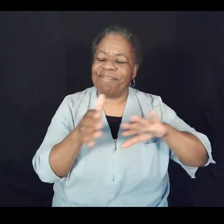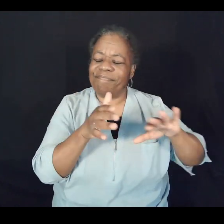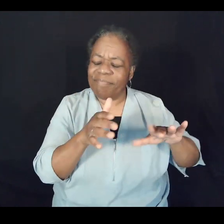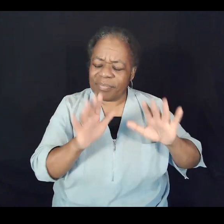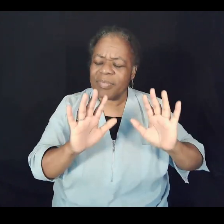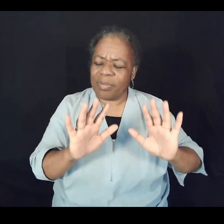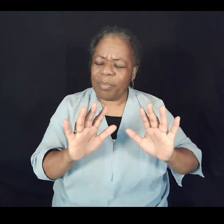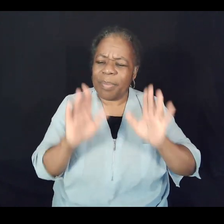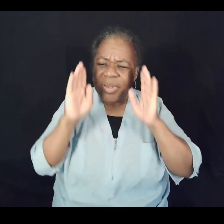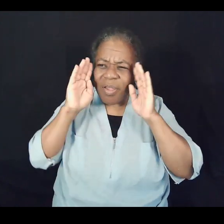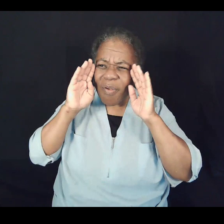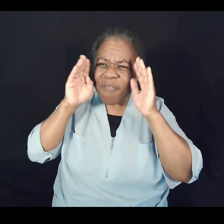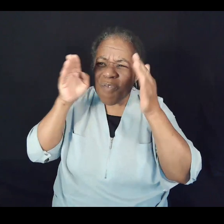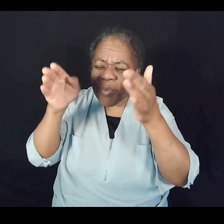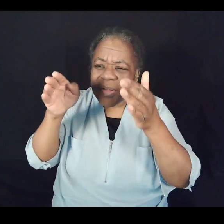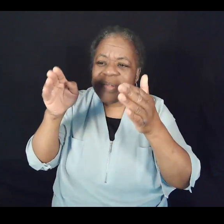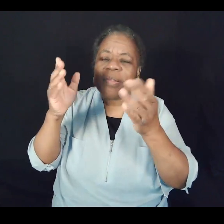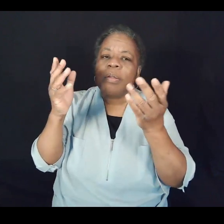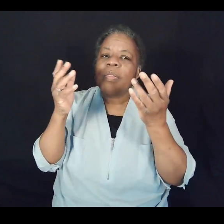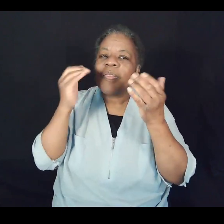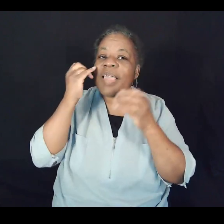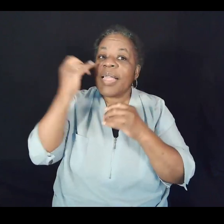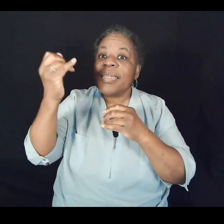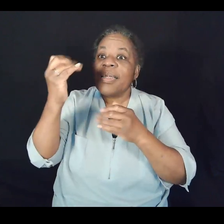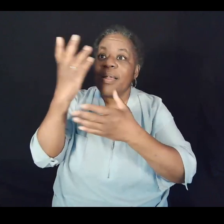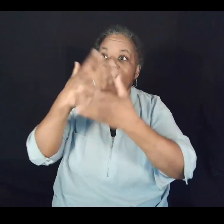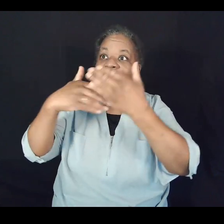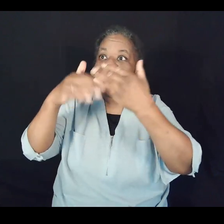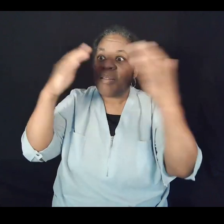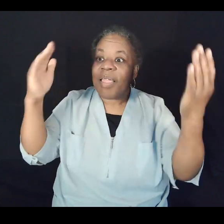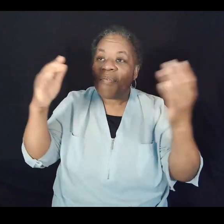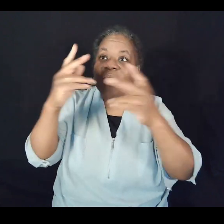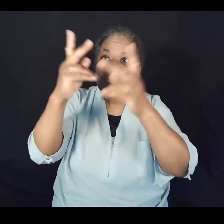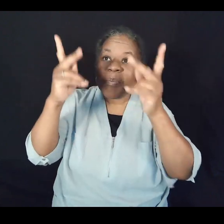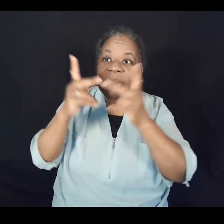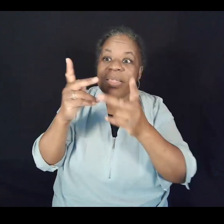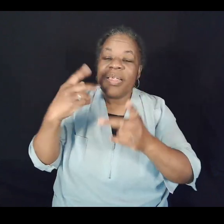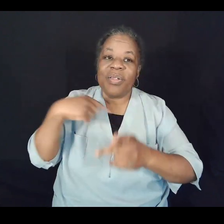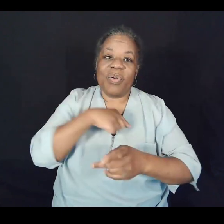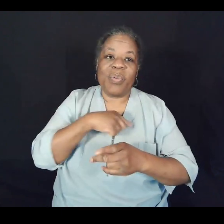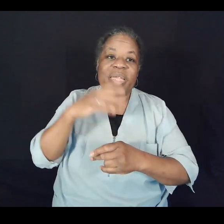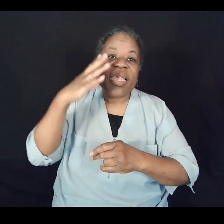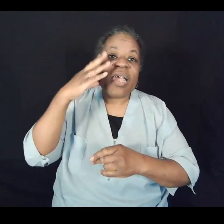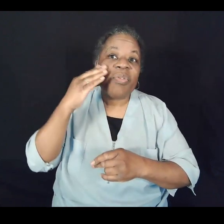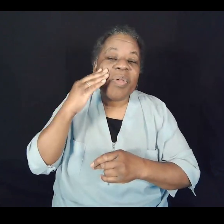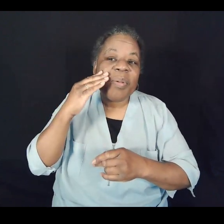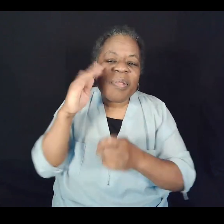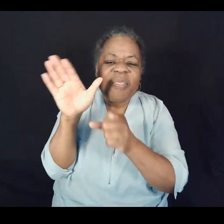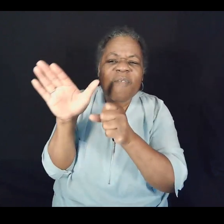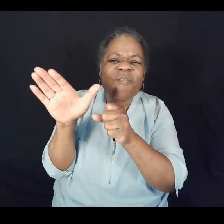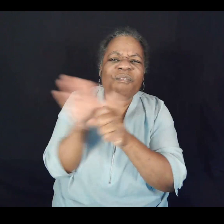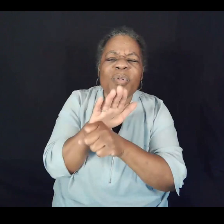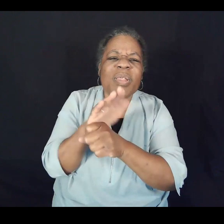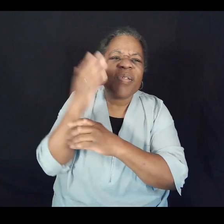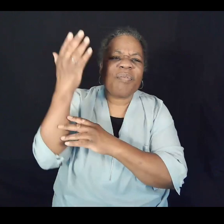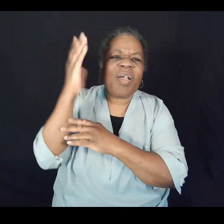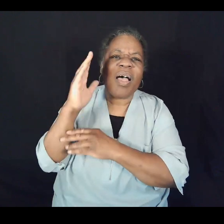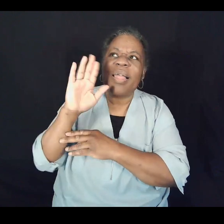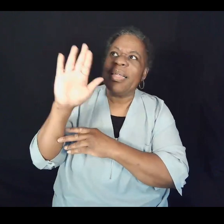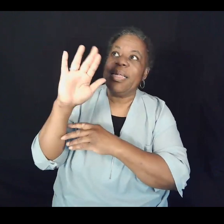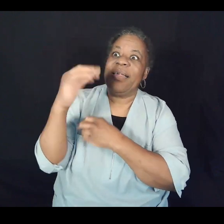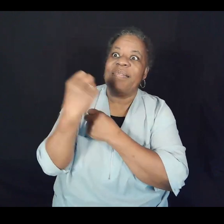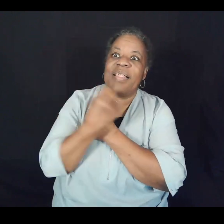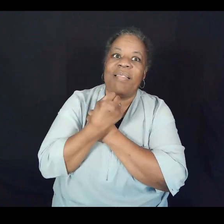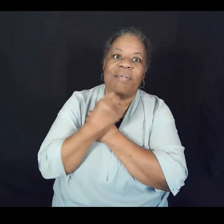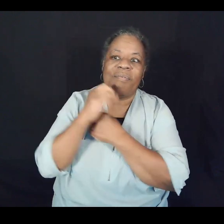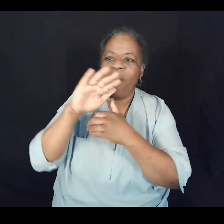idea that heaven is a place where we get to experience the fullness of God and his love and all that he desired,